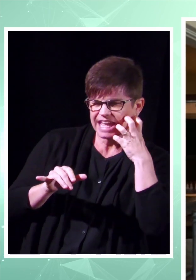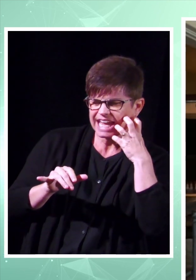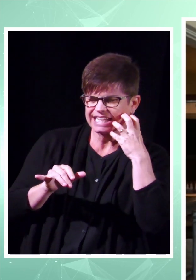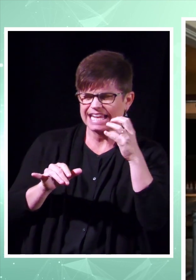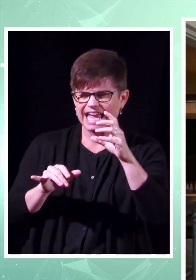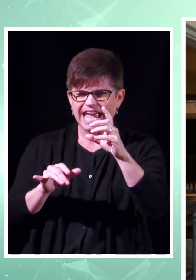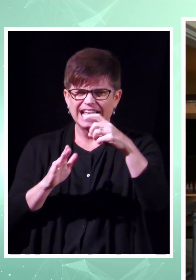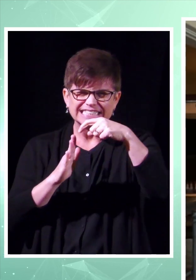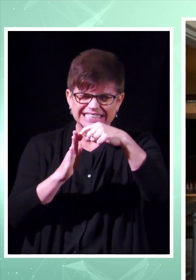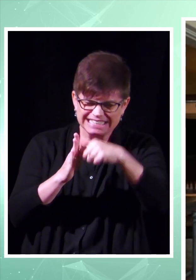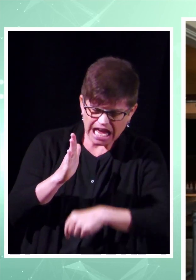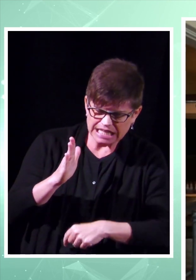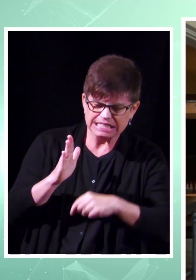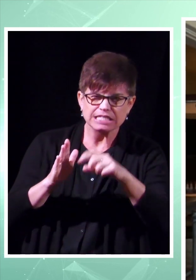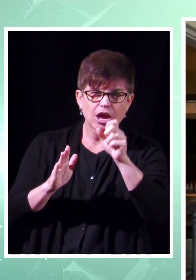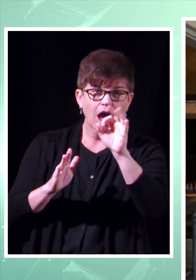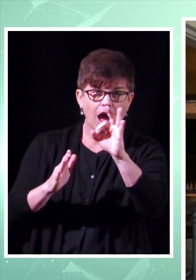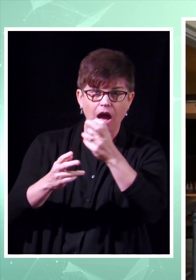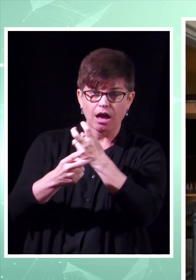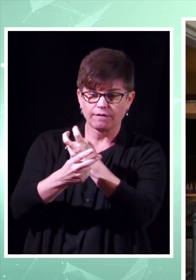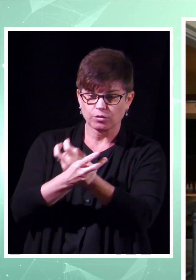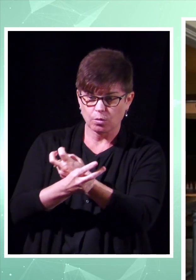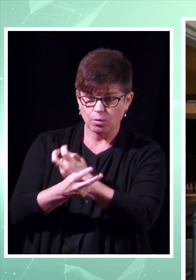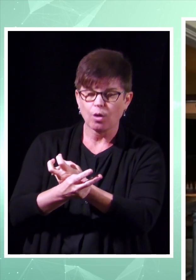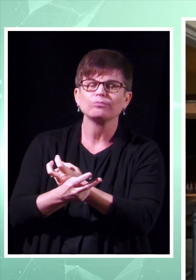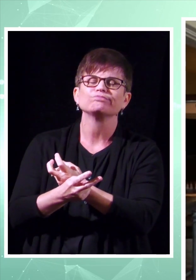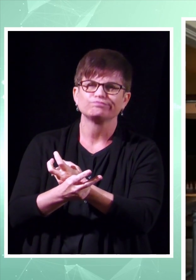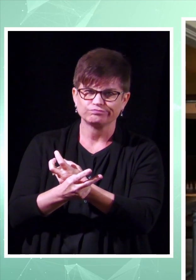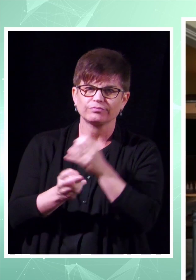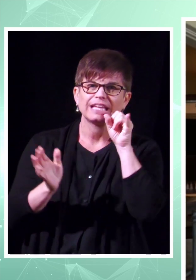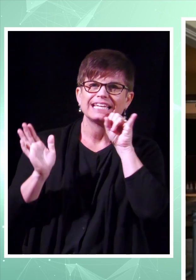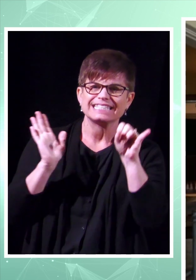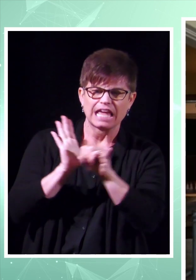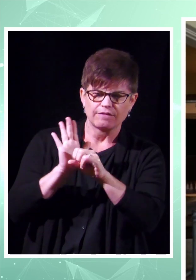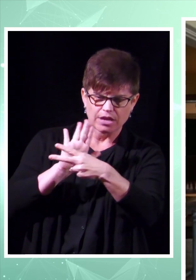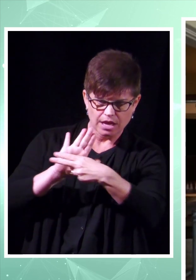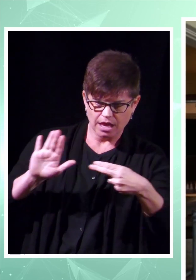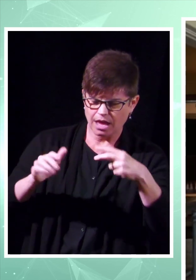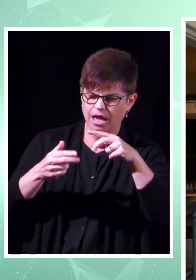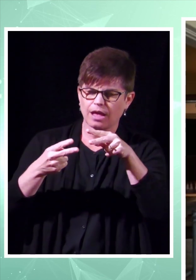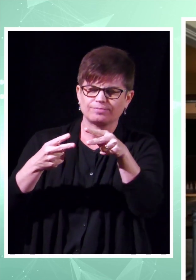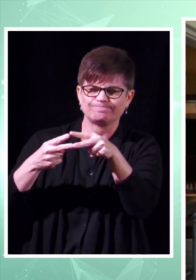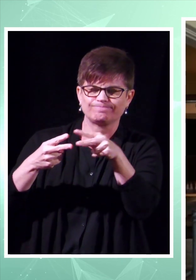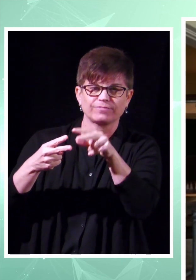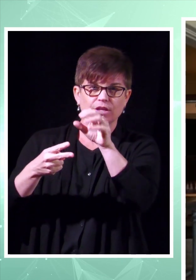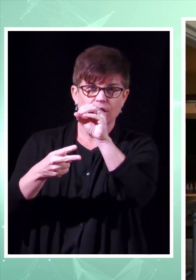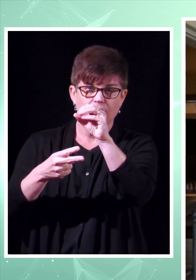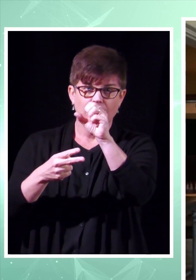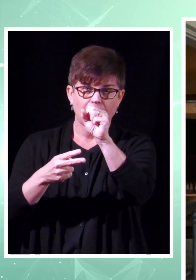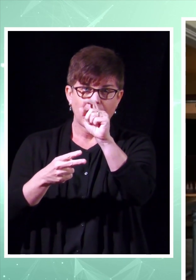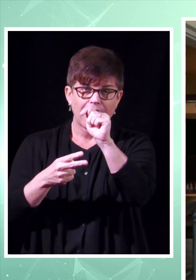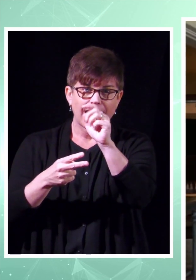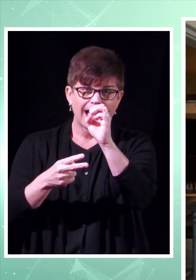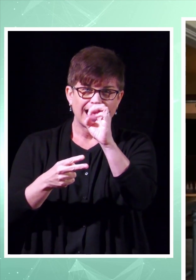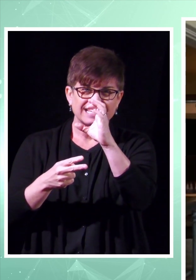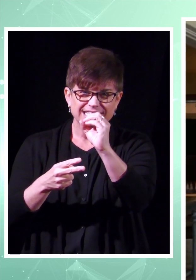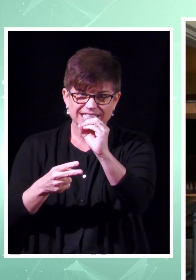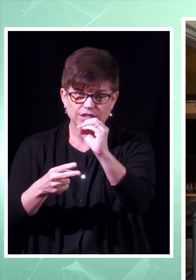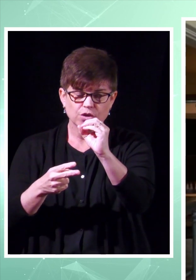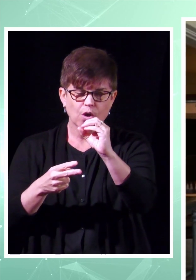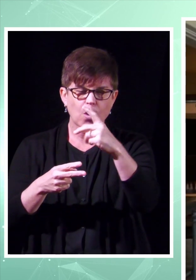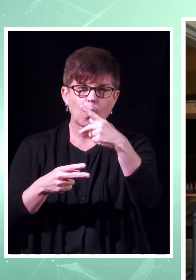we identify that, in fact, you do have osteopenia or osteoporosis, we can do things to beef them